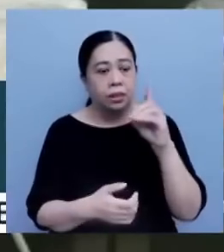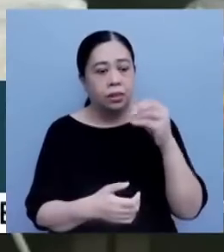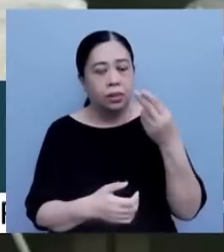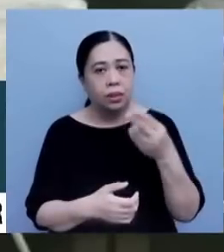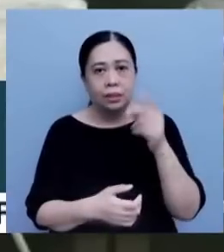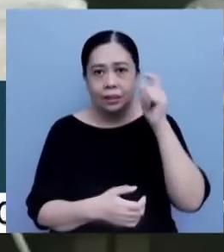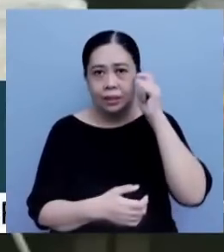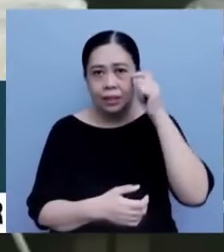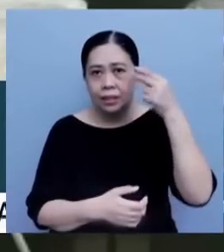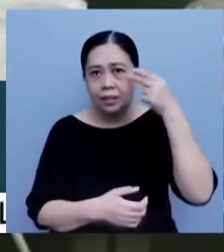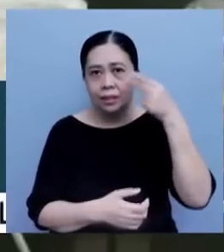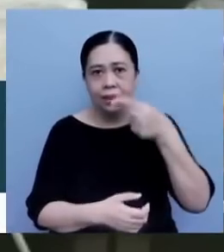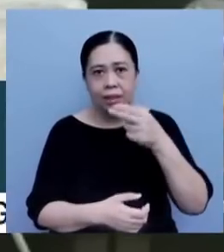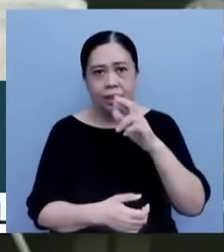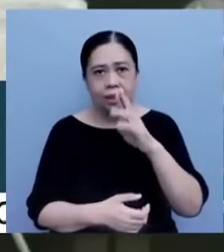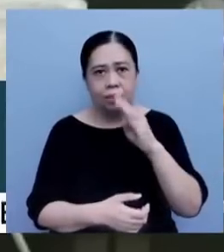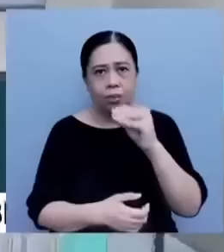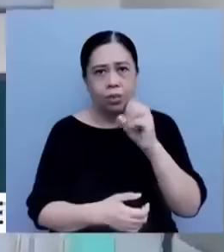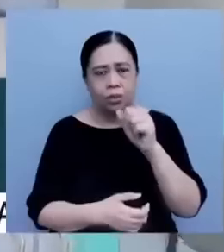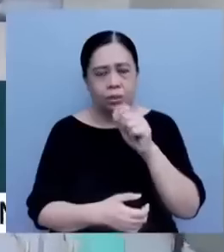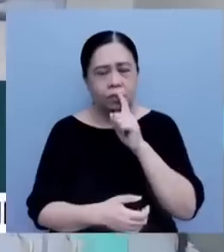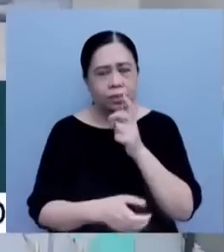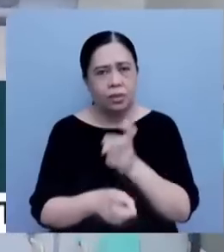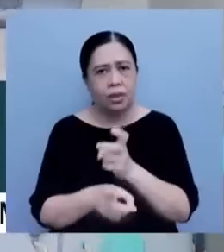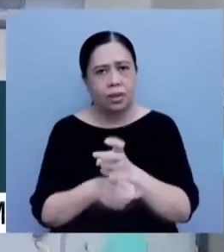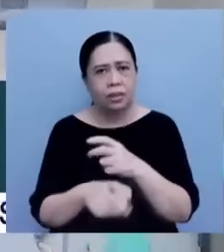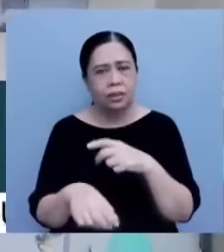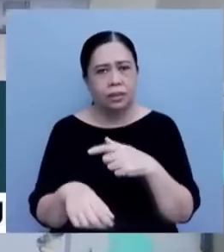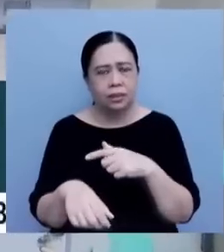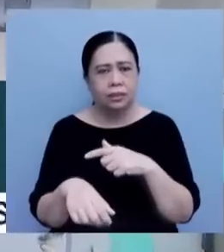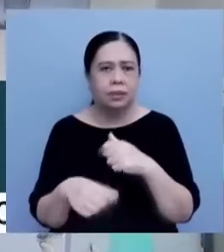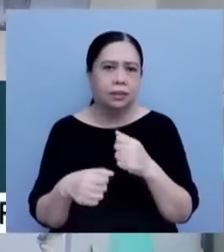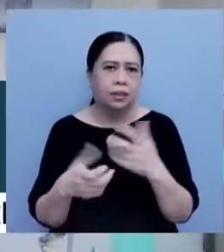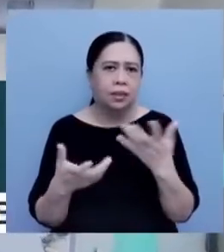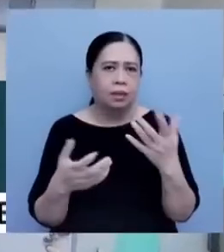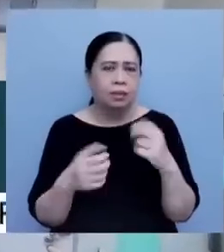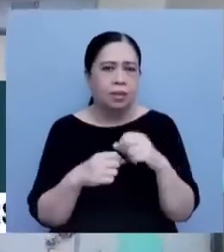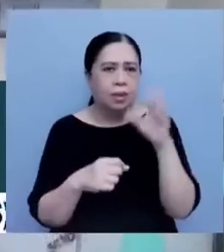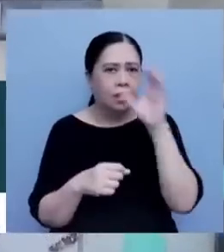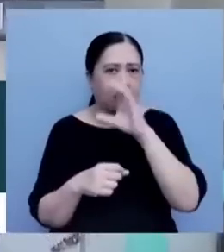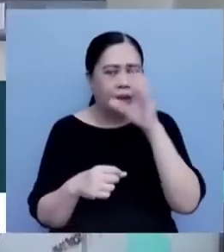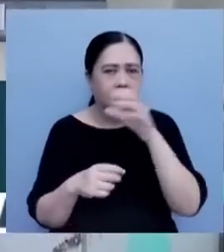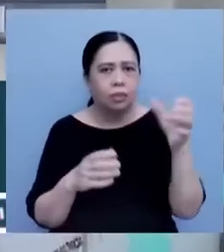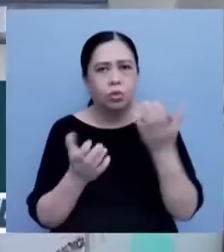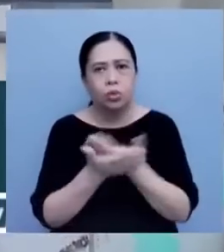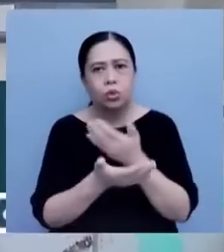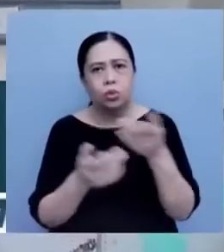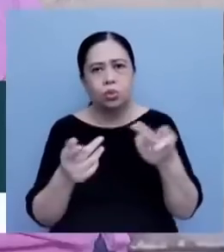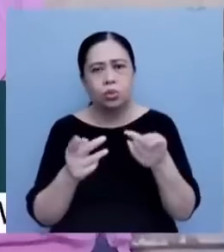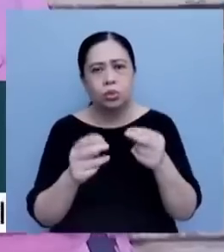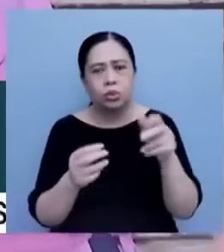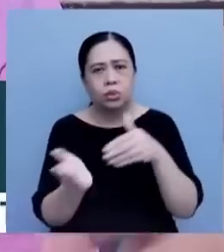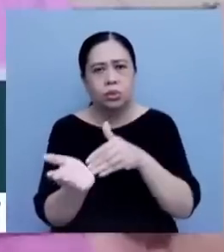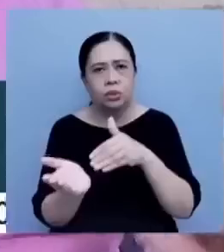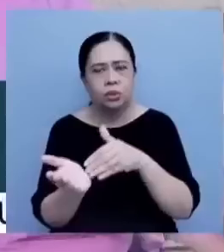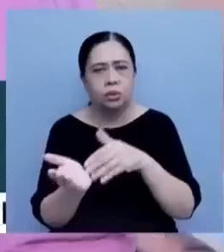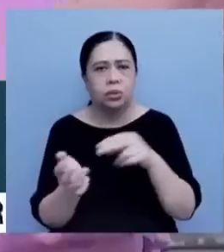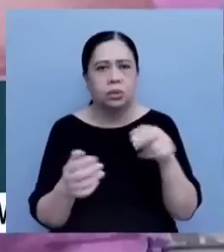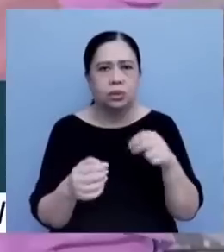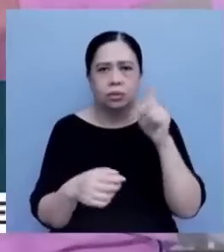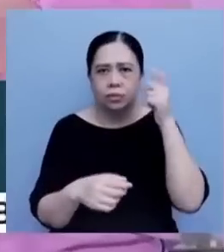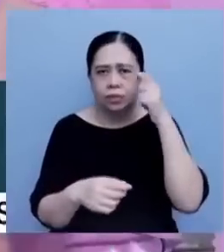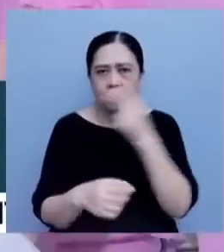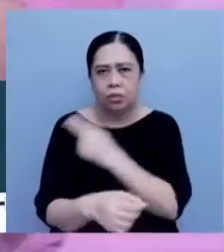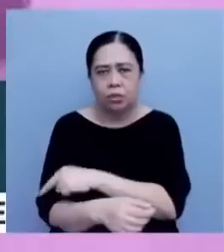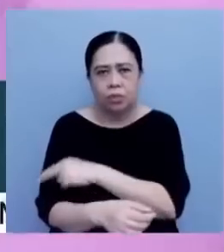Herbosa admits they are having a hard time filling 4,000 vacant nursing positions in government hospitals. He